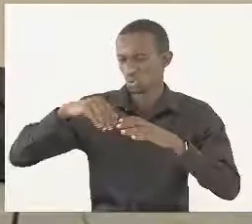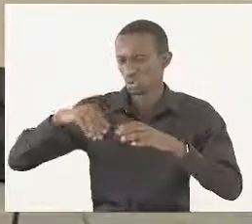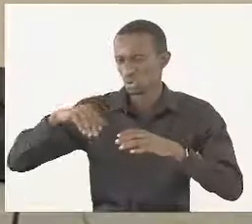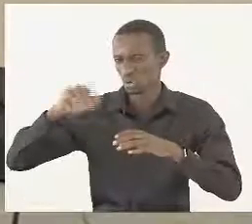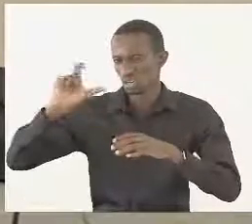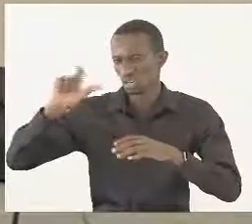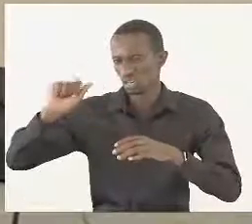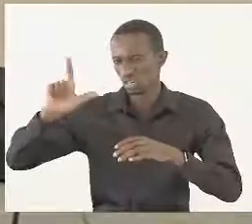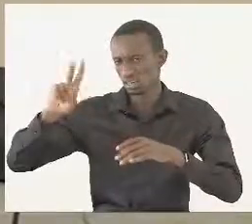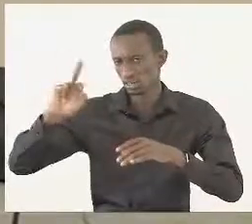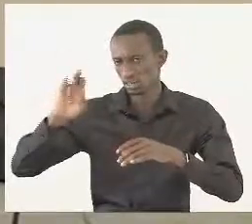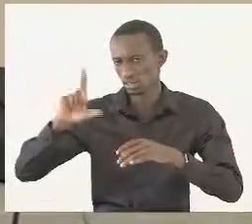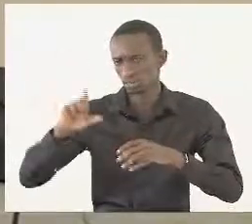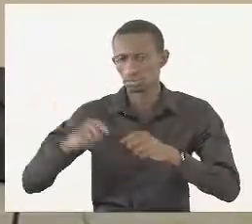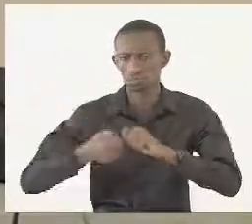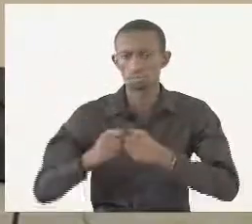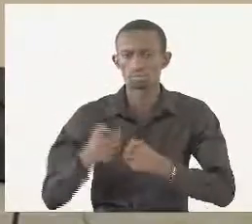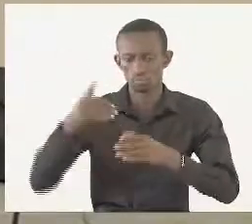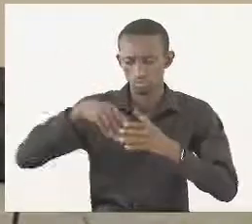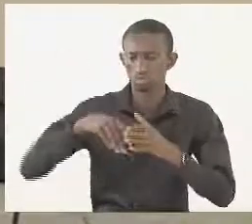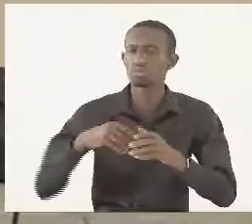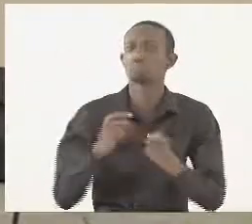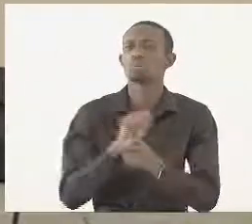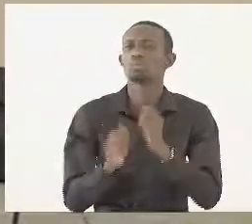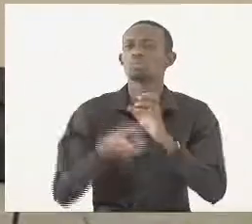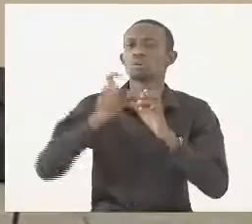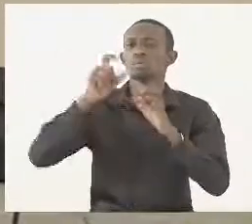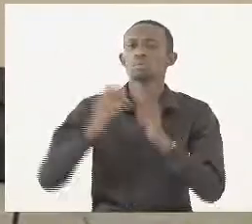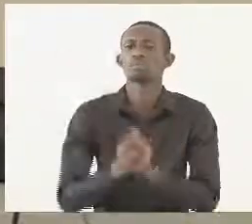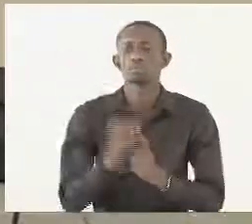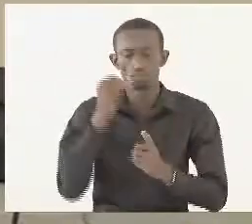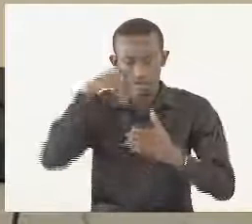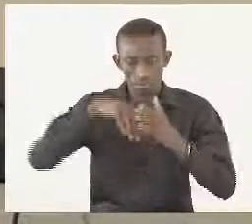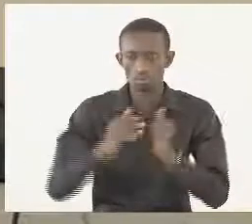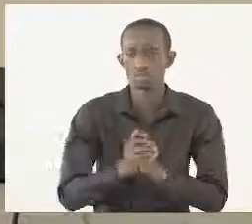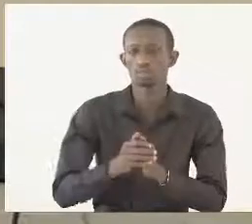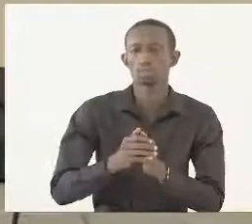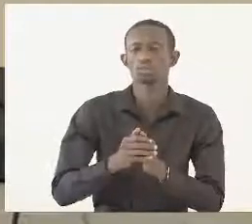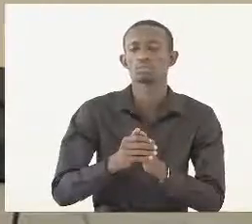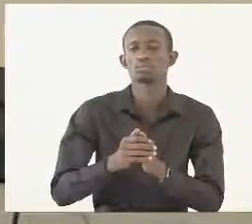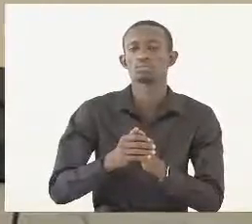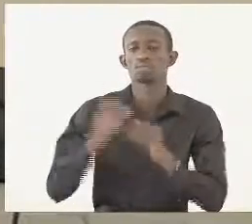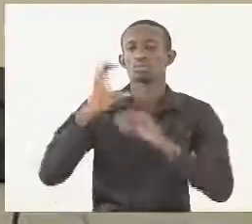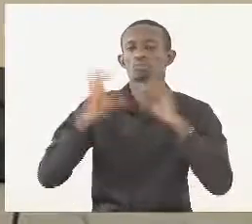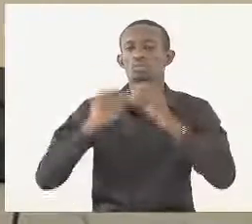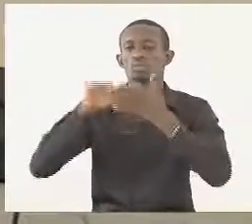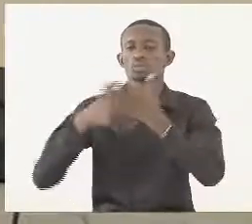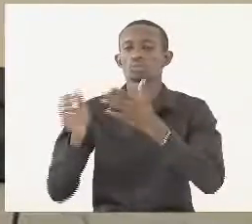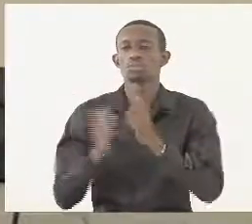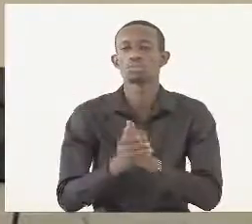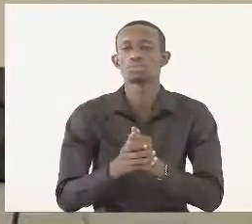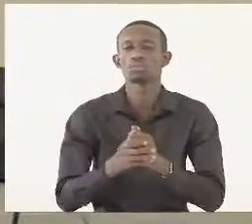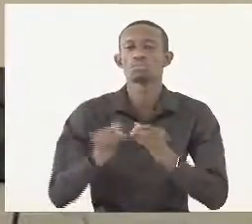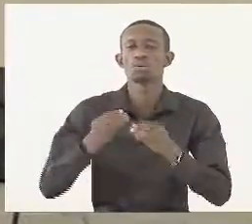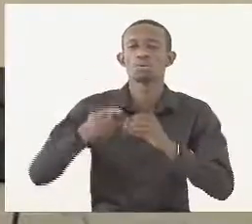increases as we move down the group. And I hope you remember the reason. It's because the atomic radius